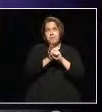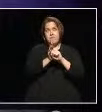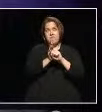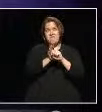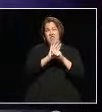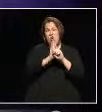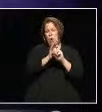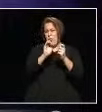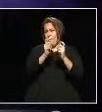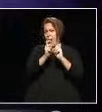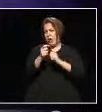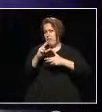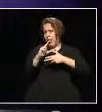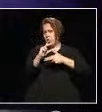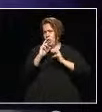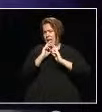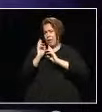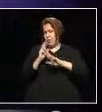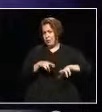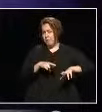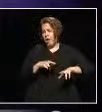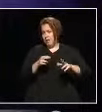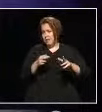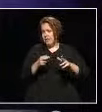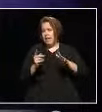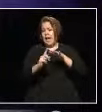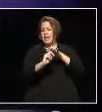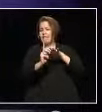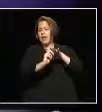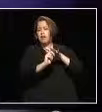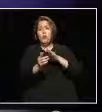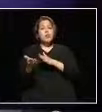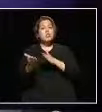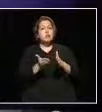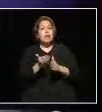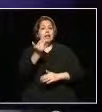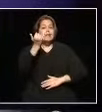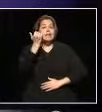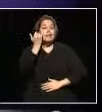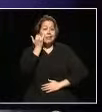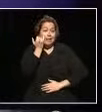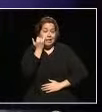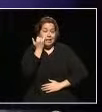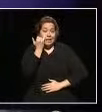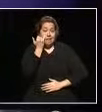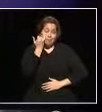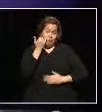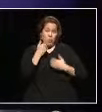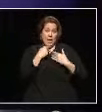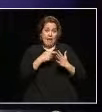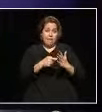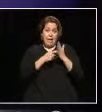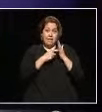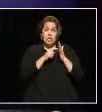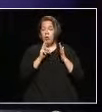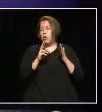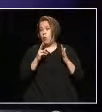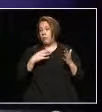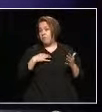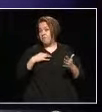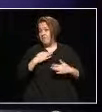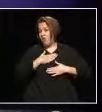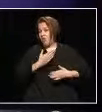modified hurricane response plan, evacuation plan in the event there are mandatory or